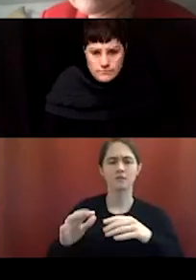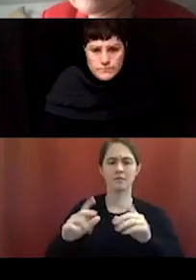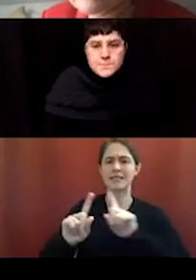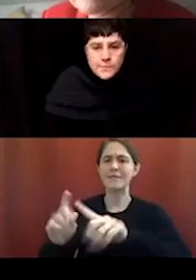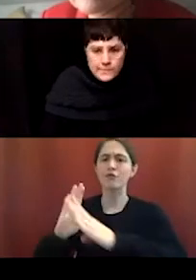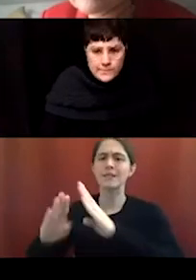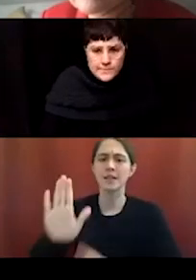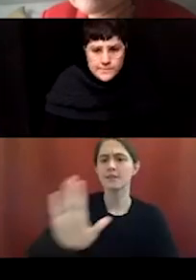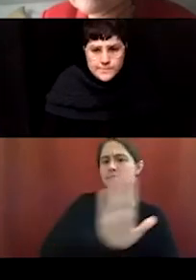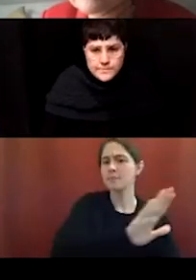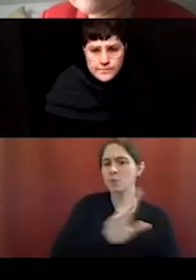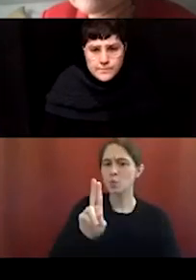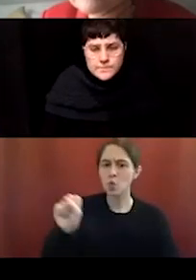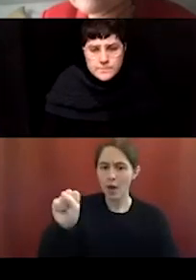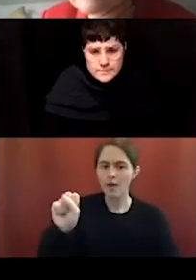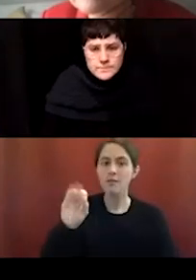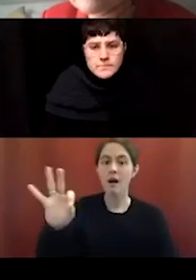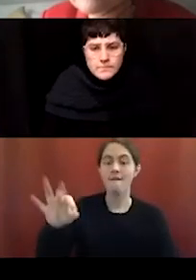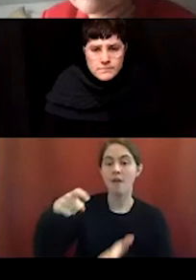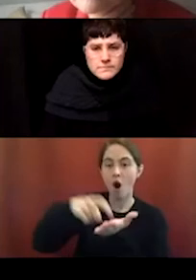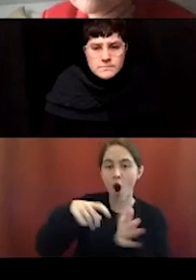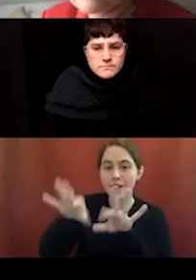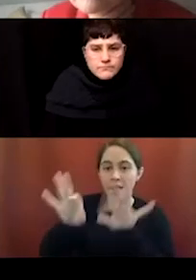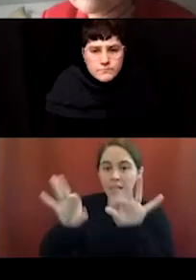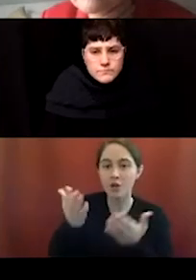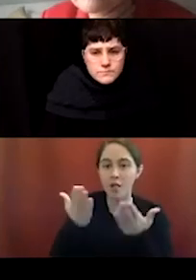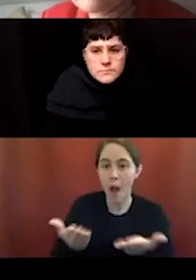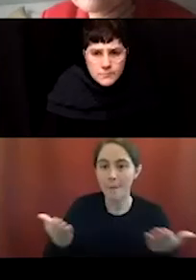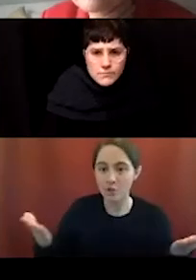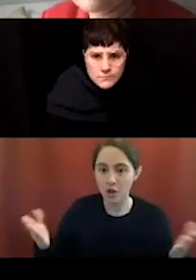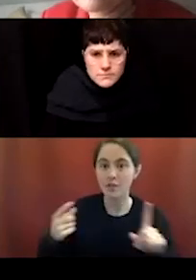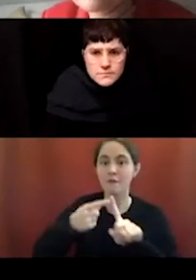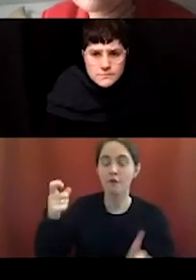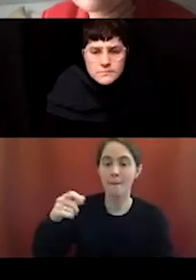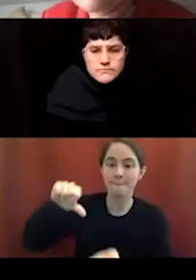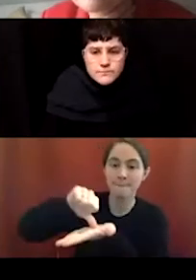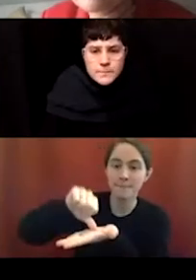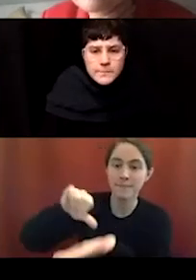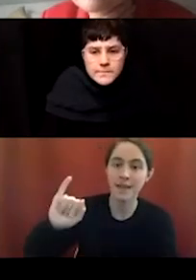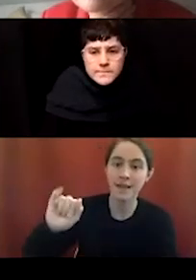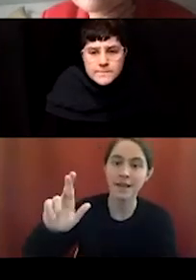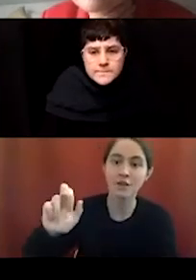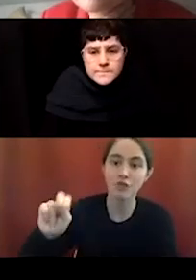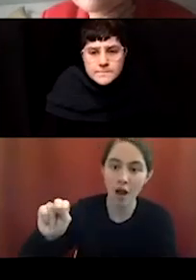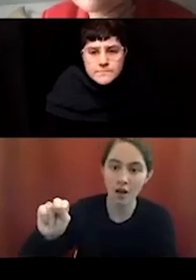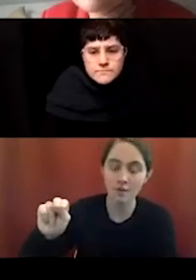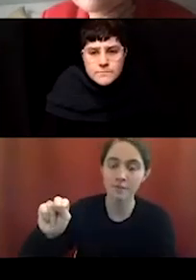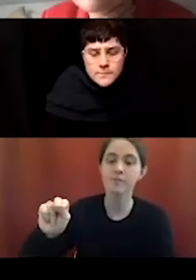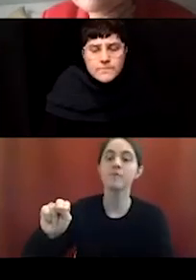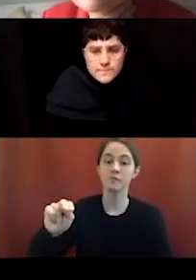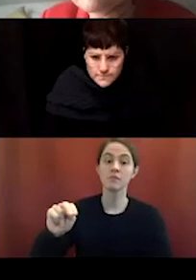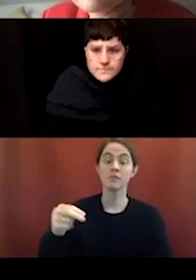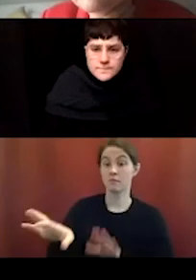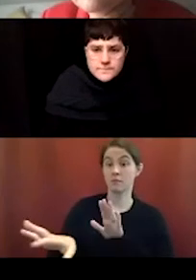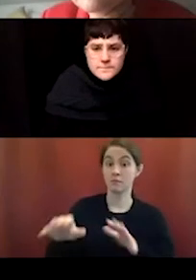of archaeological objects from Iran. And among those objects was